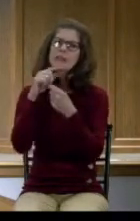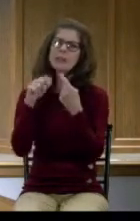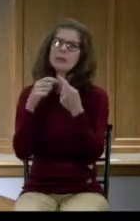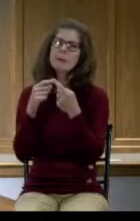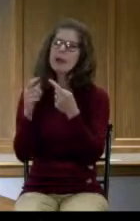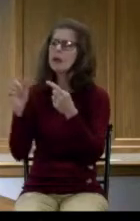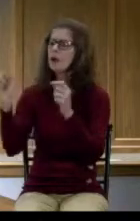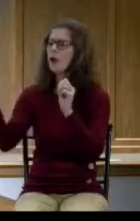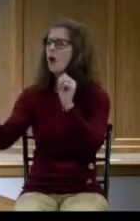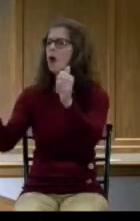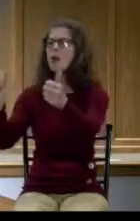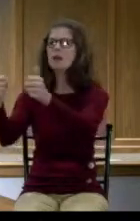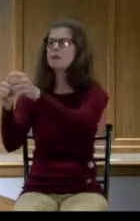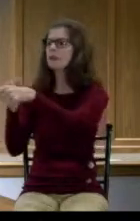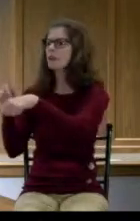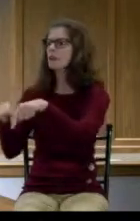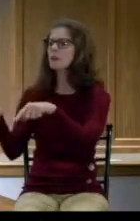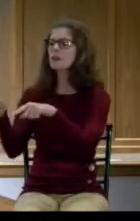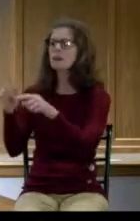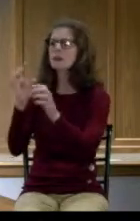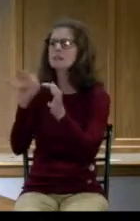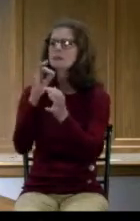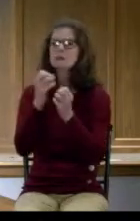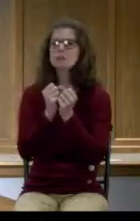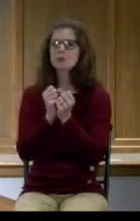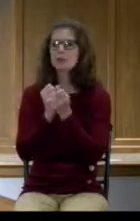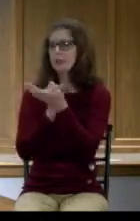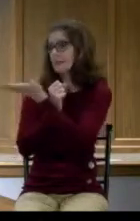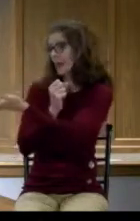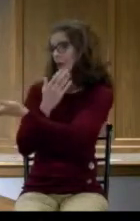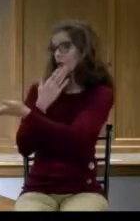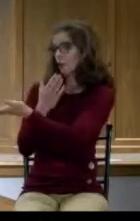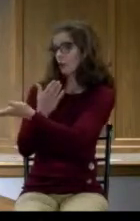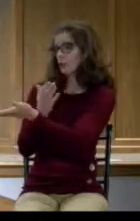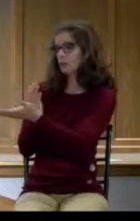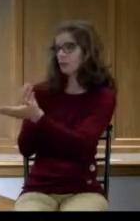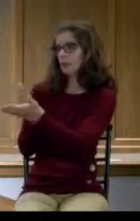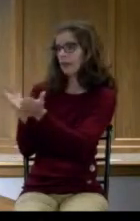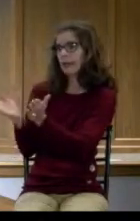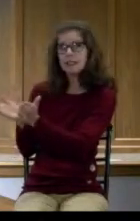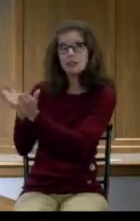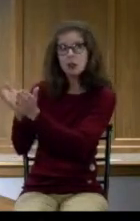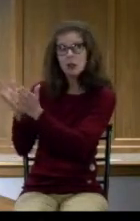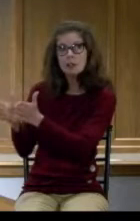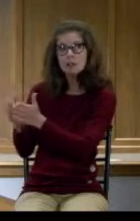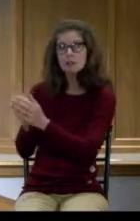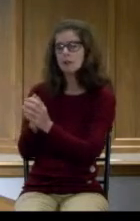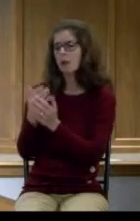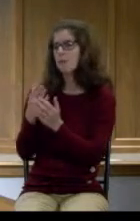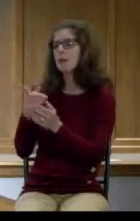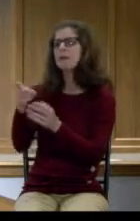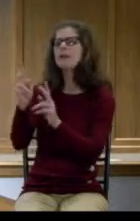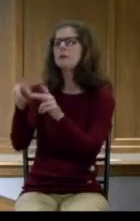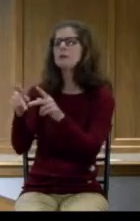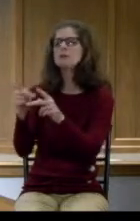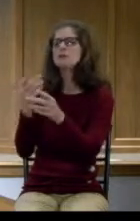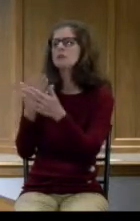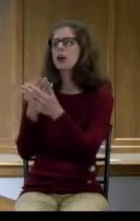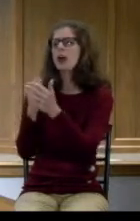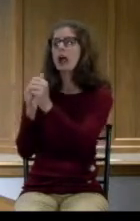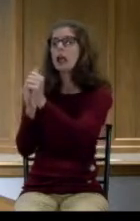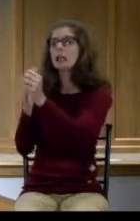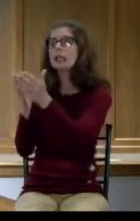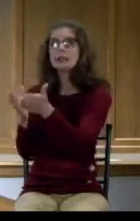strength? Like, are they an encourager? Are they a leader? Are they a